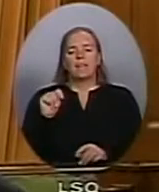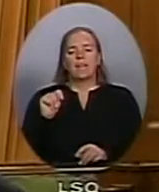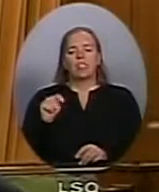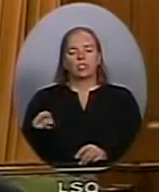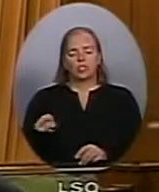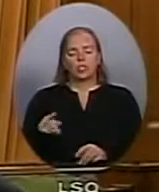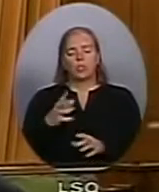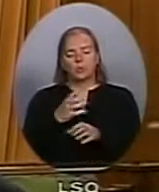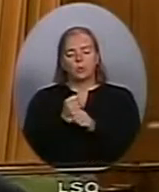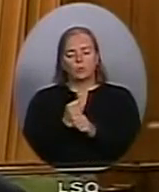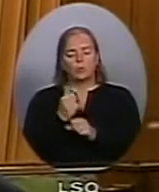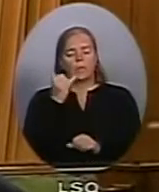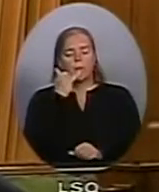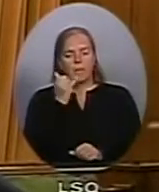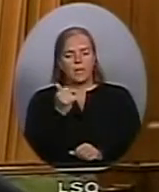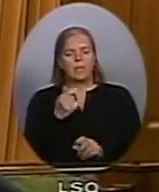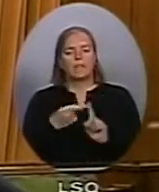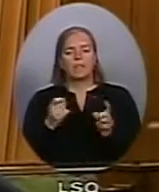the...